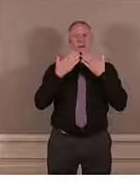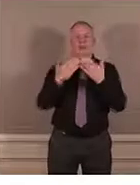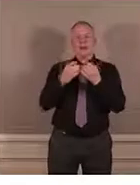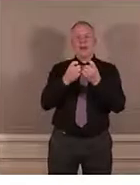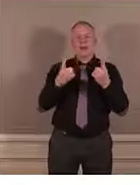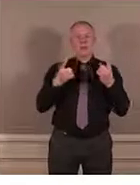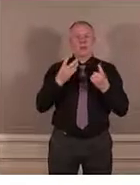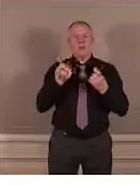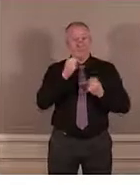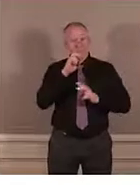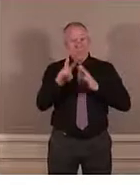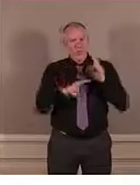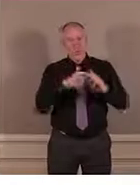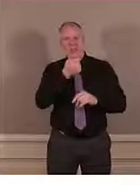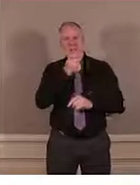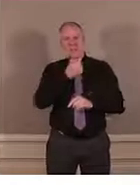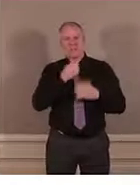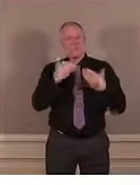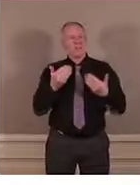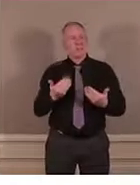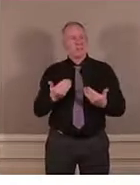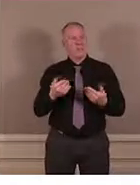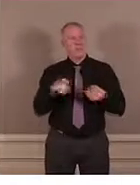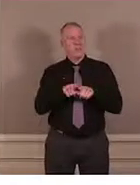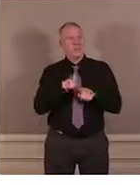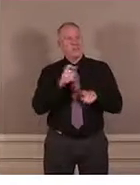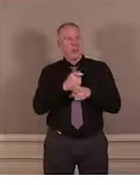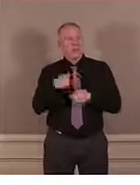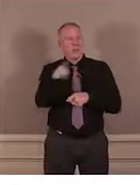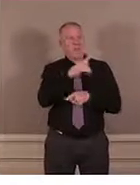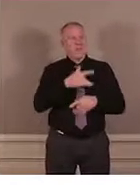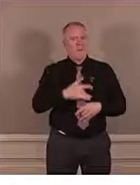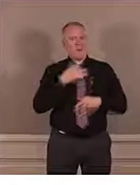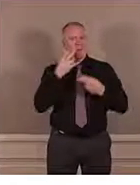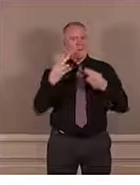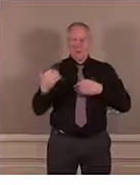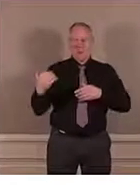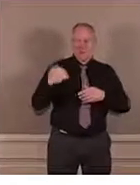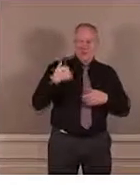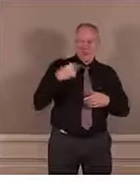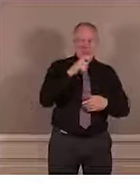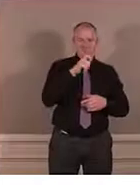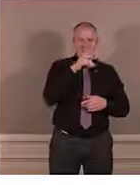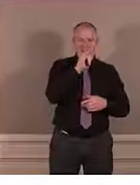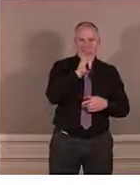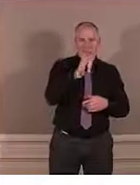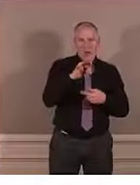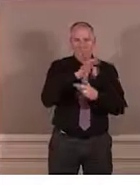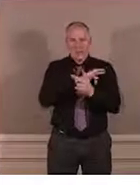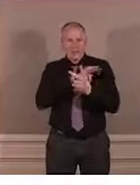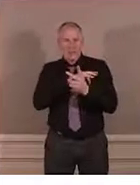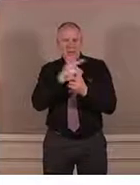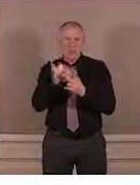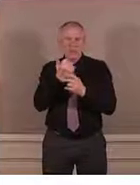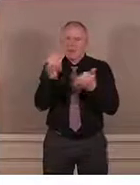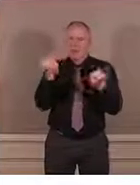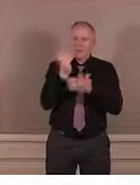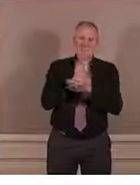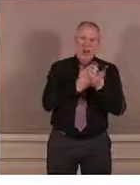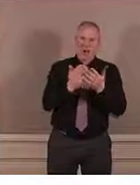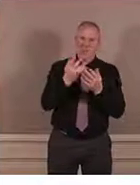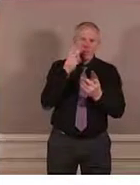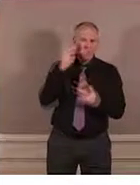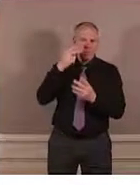going to have some questions and answers, but also if you need to contact either Terry or myself about any aspect of